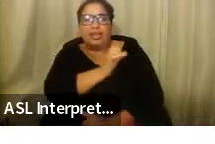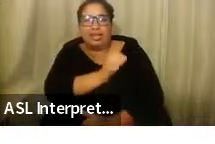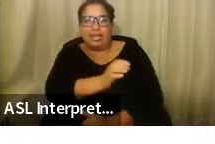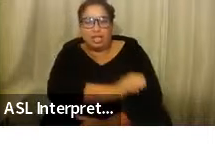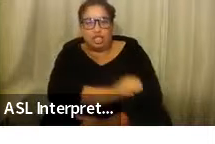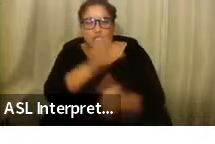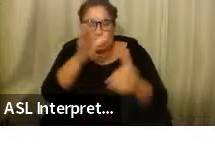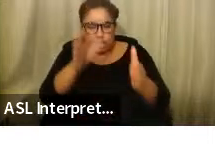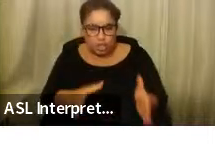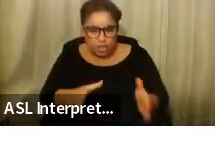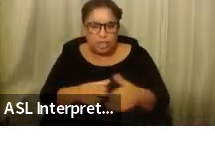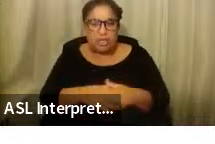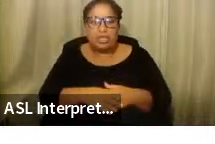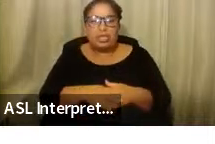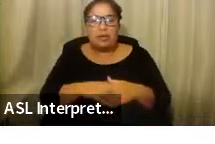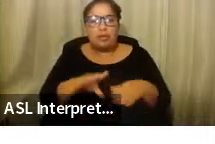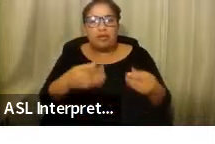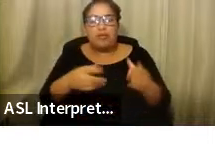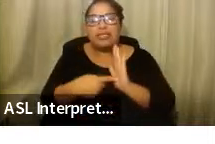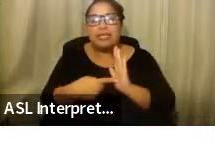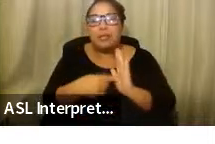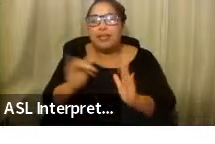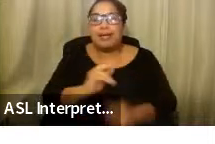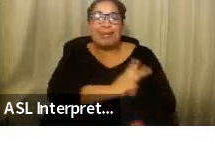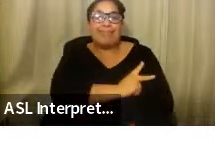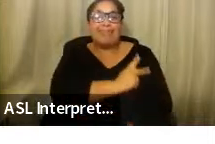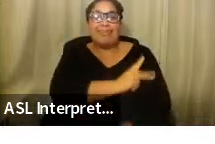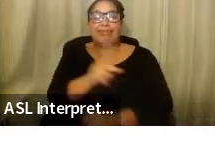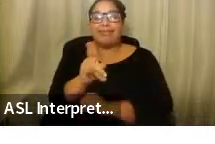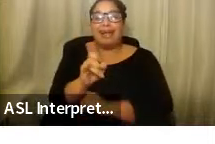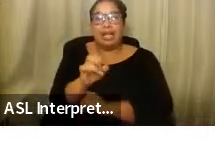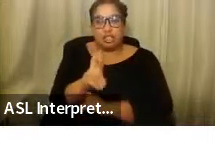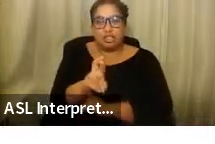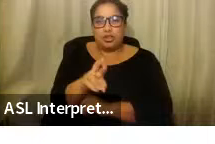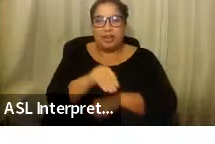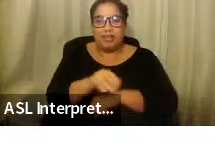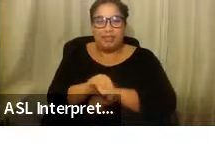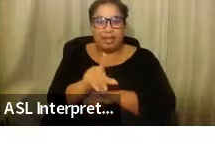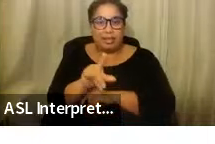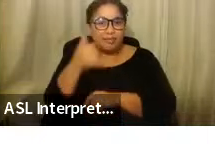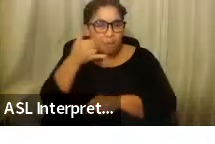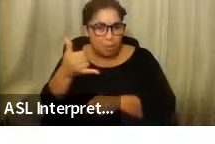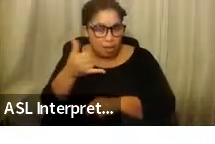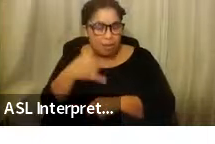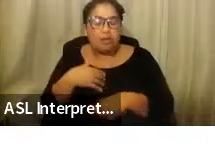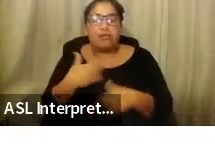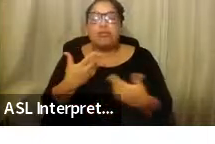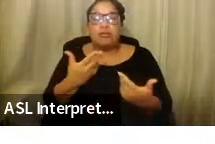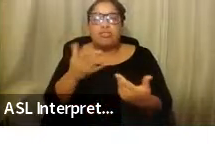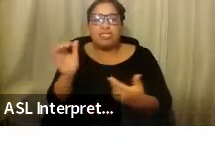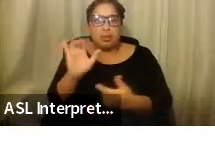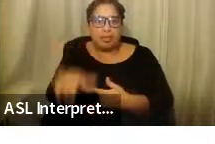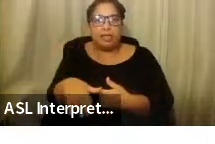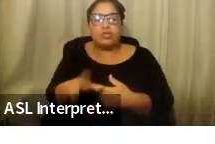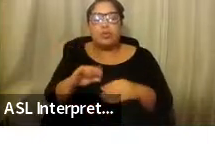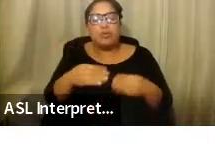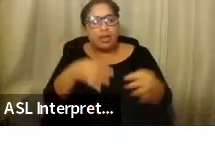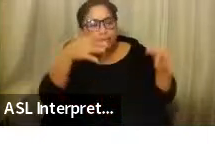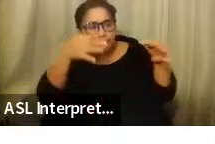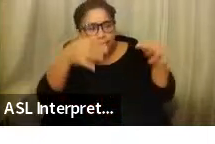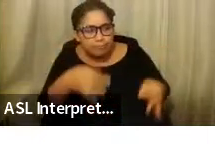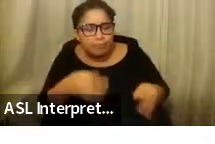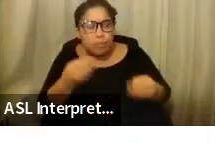have Kaiser, it's something like the Kaiser advice line. And so they would give them guidance or a referral, just like we talked about